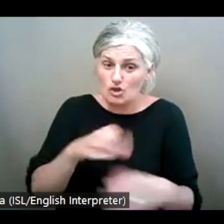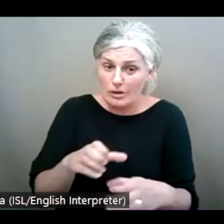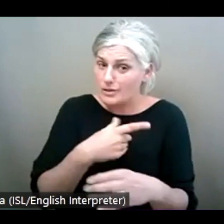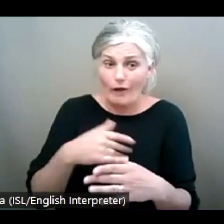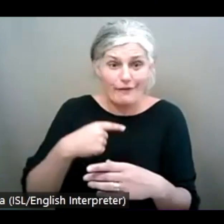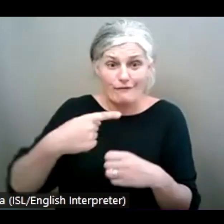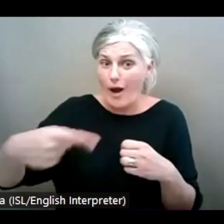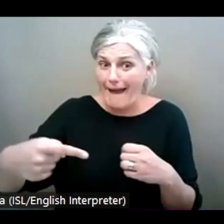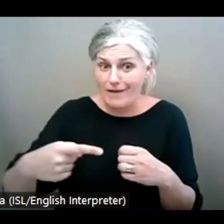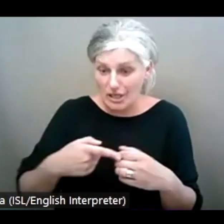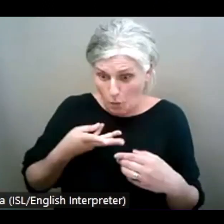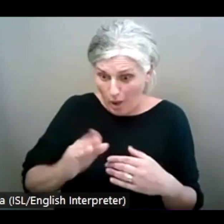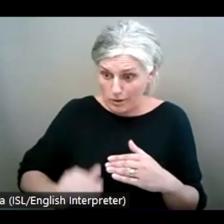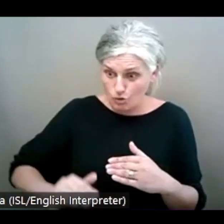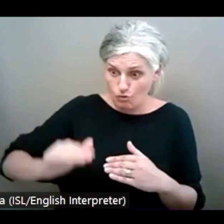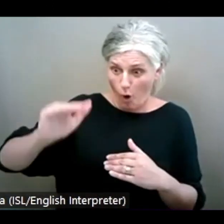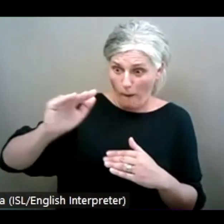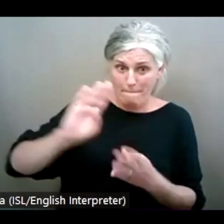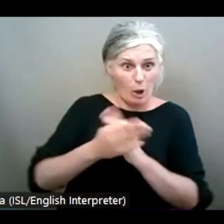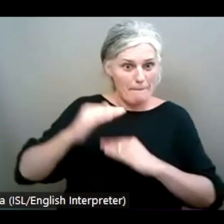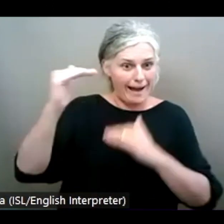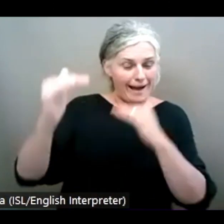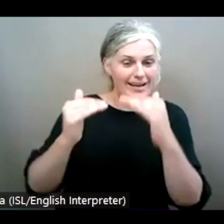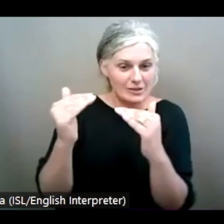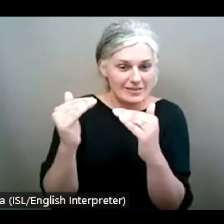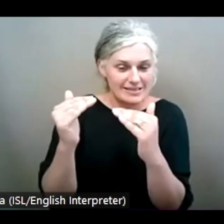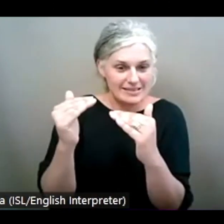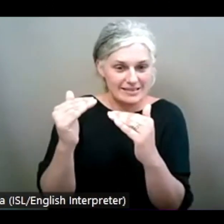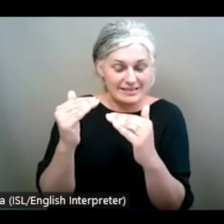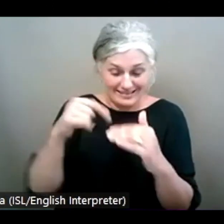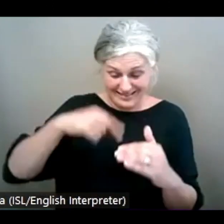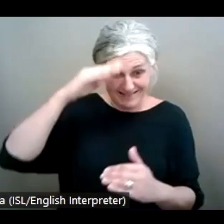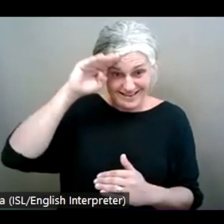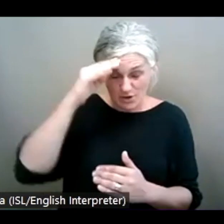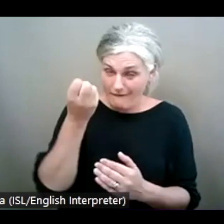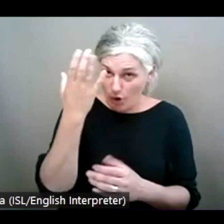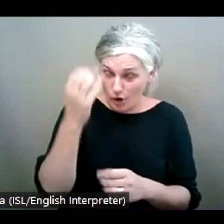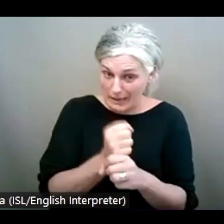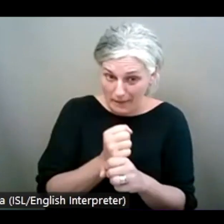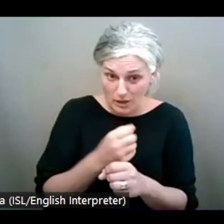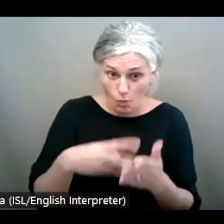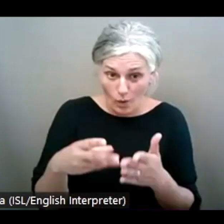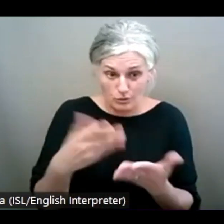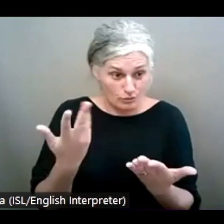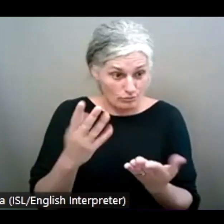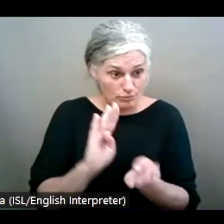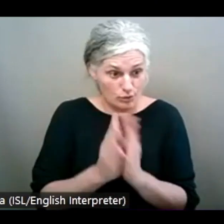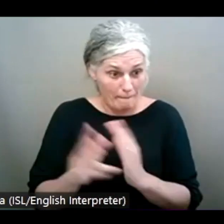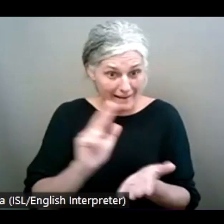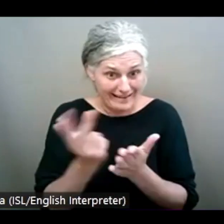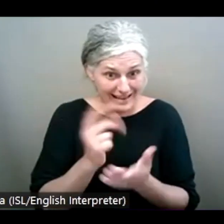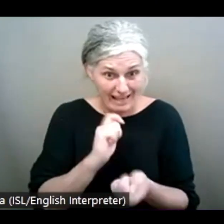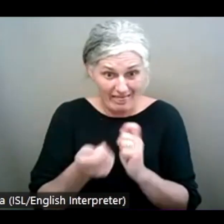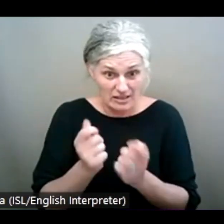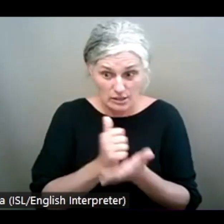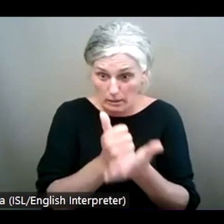They grow, we all grow up to be adults, you know, and in Ireland, you're forgotten about when you turn 18. Any supports you get, they're